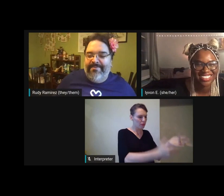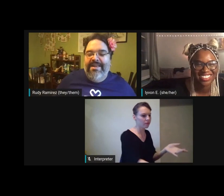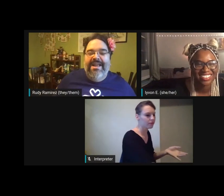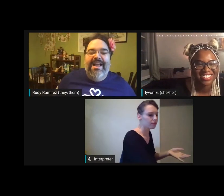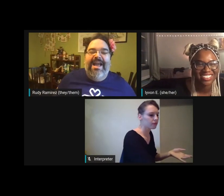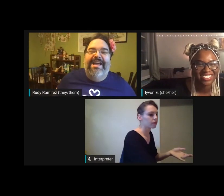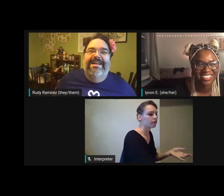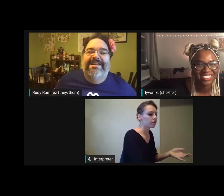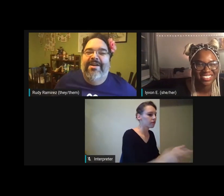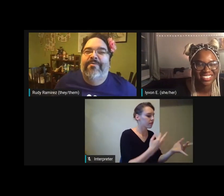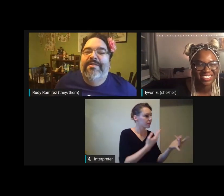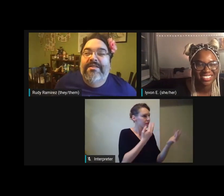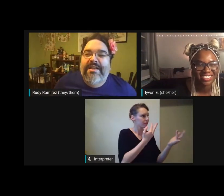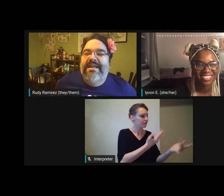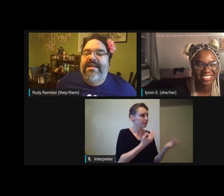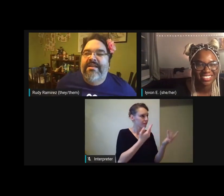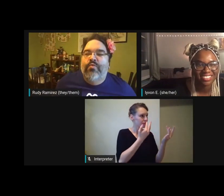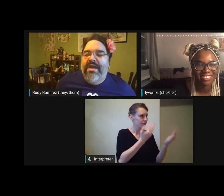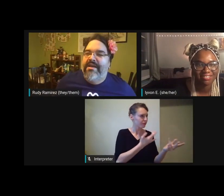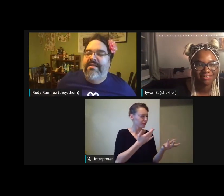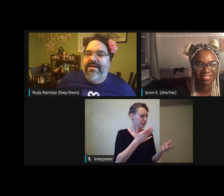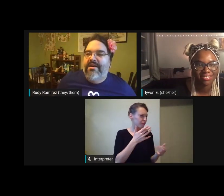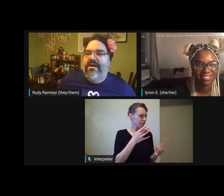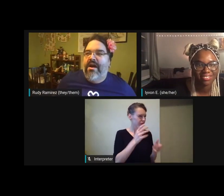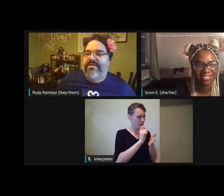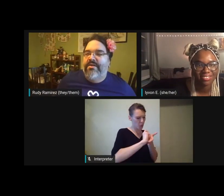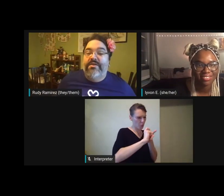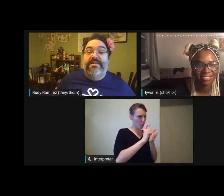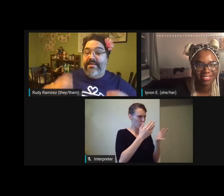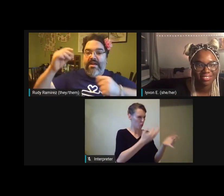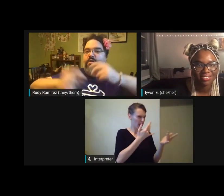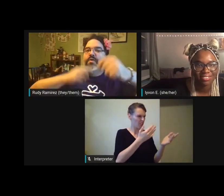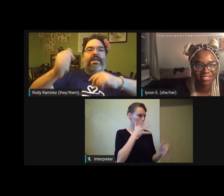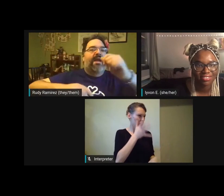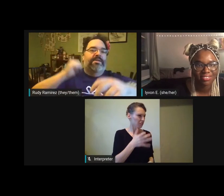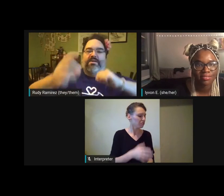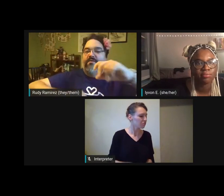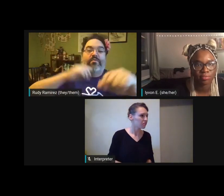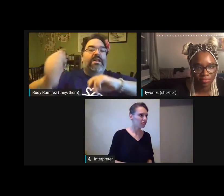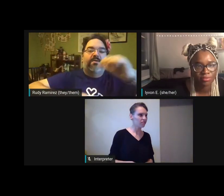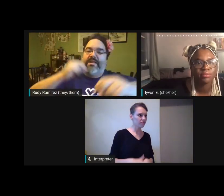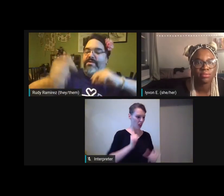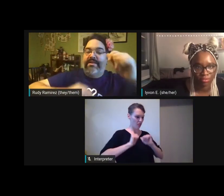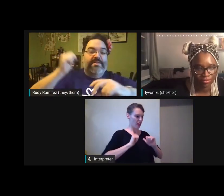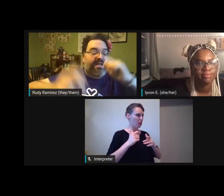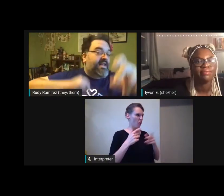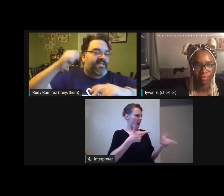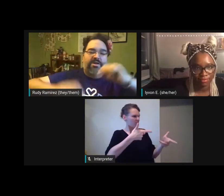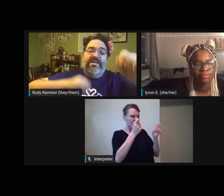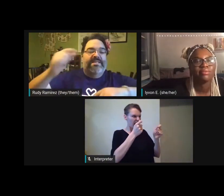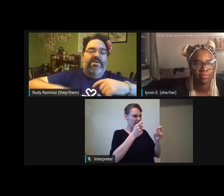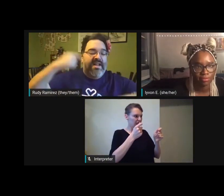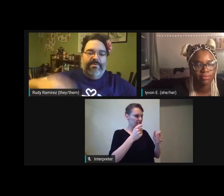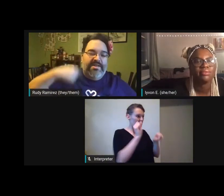amazing. And you know, because I think that we in theater are so used to this really rapid turnover, really quickly doing things